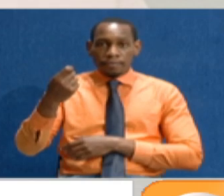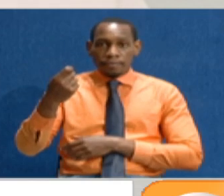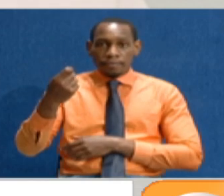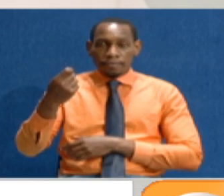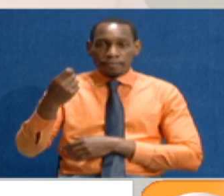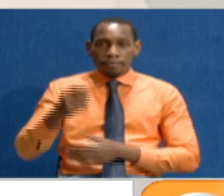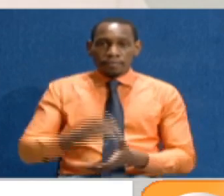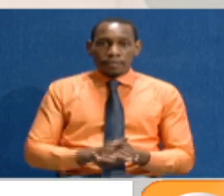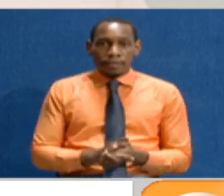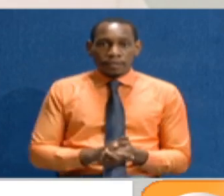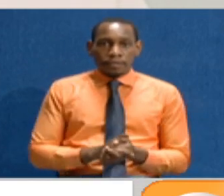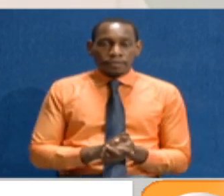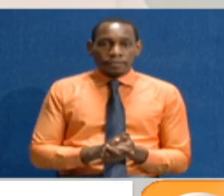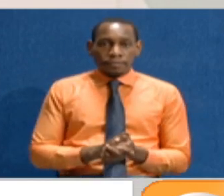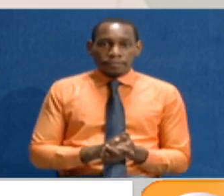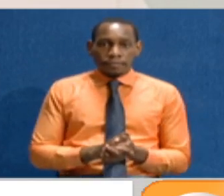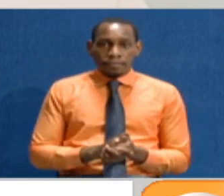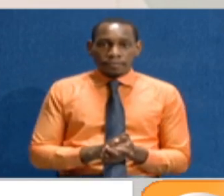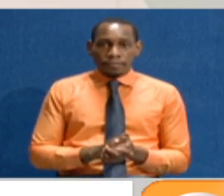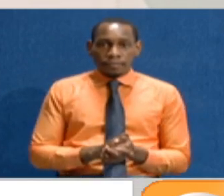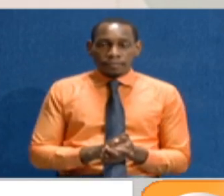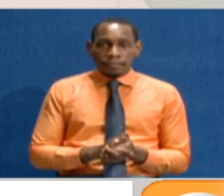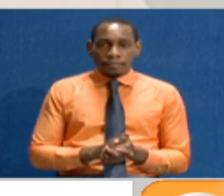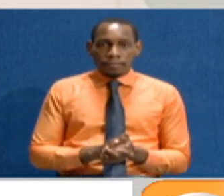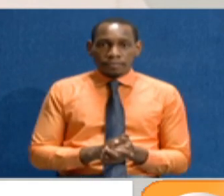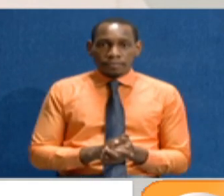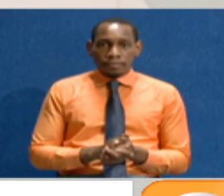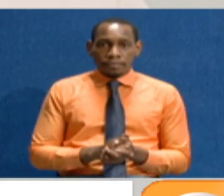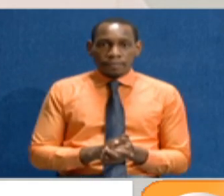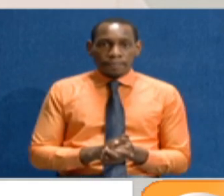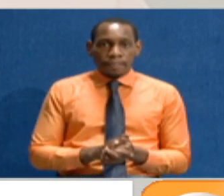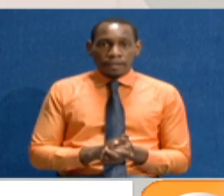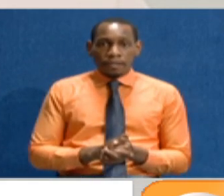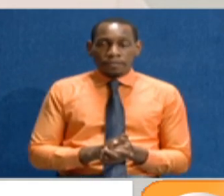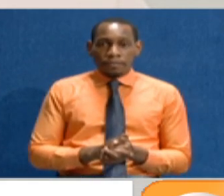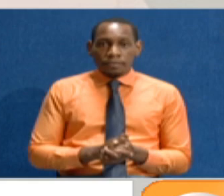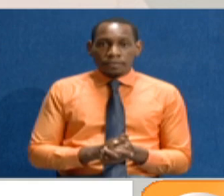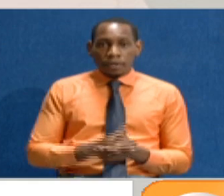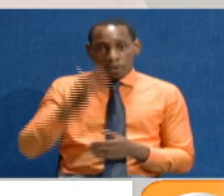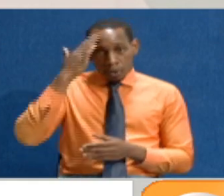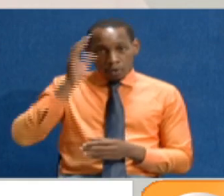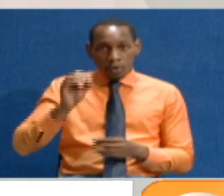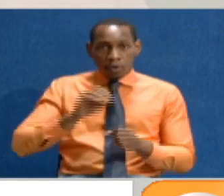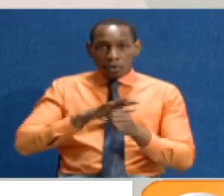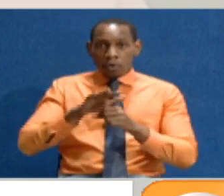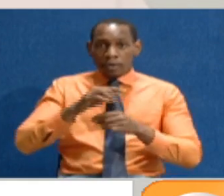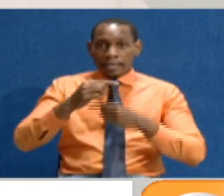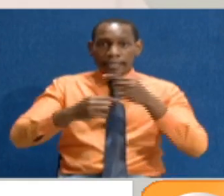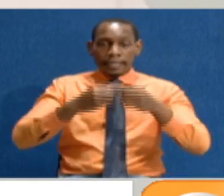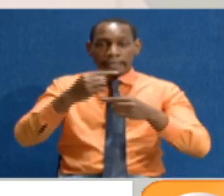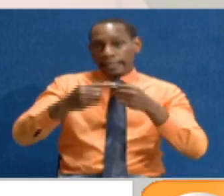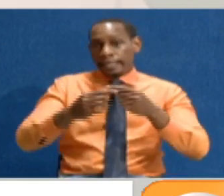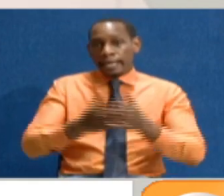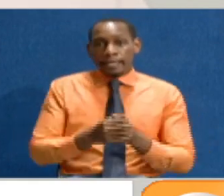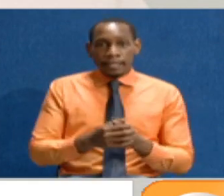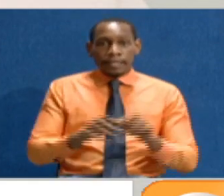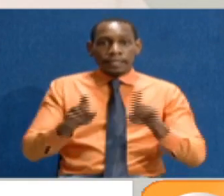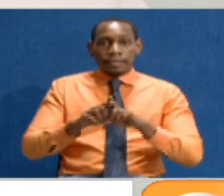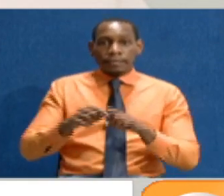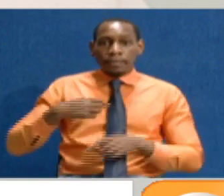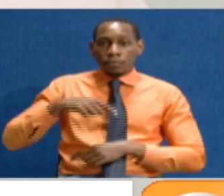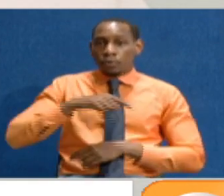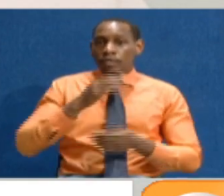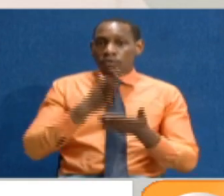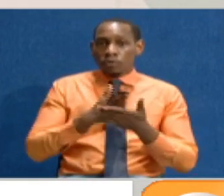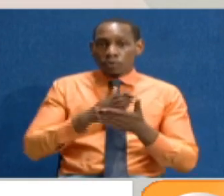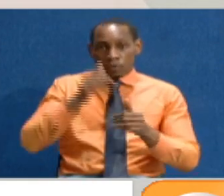we already have and to actually go forward better because we don't know. There's COVID-19. We don't know if there's going to be COVID-20 or 21. And that's what we have to